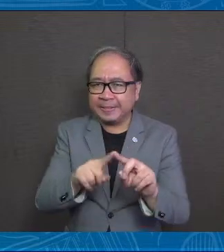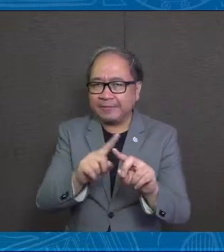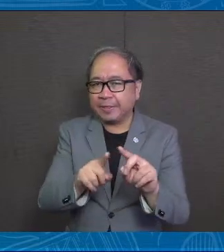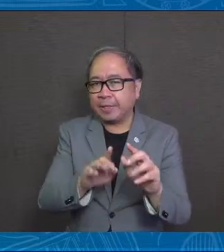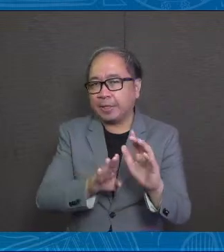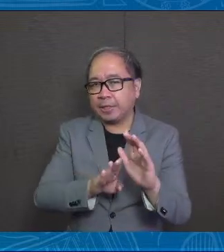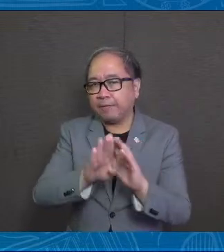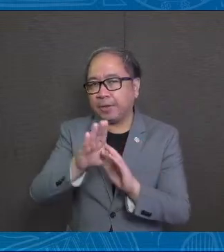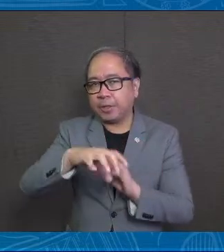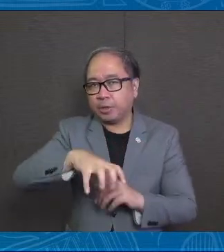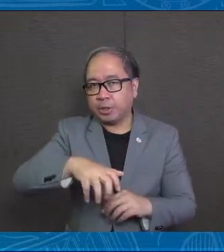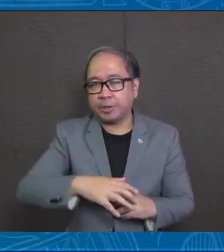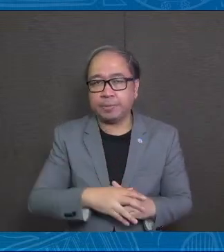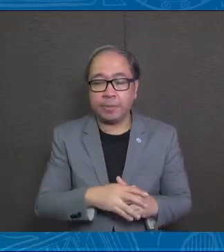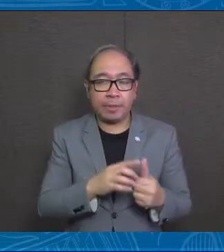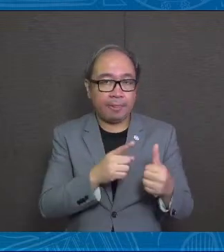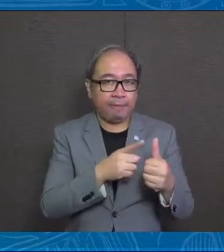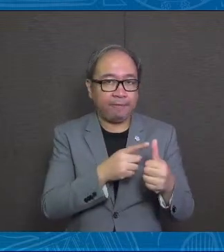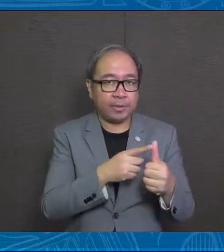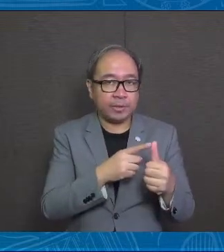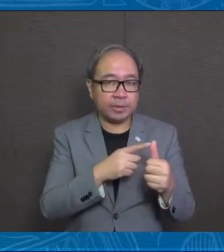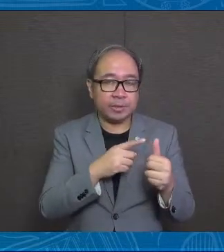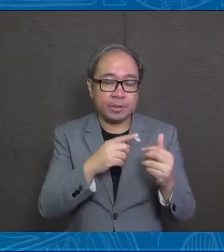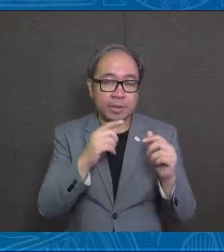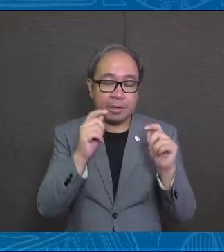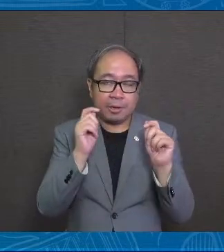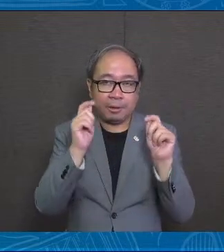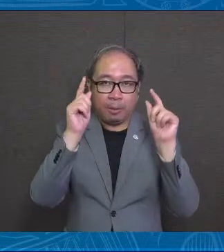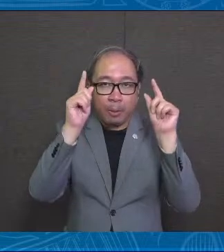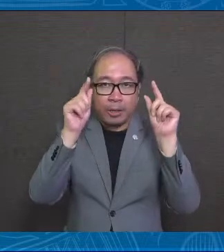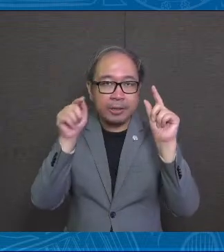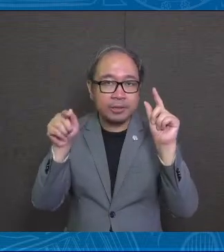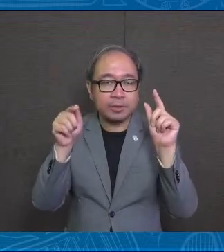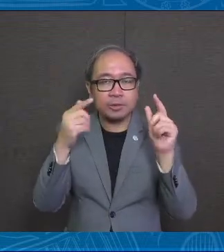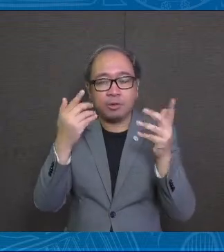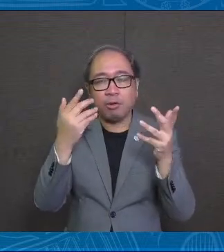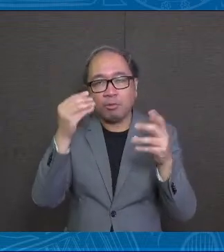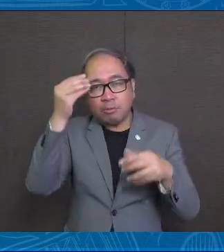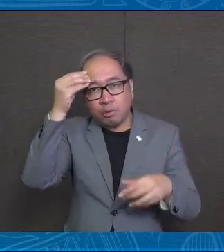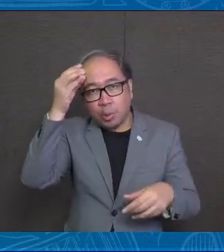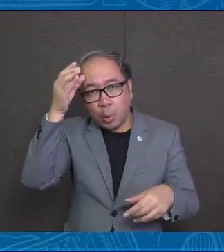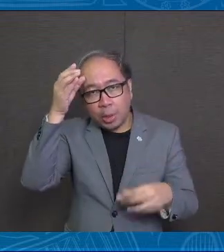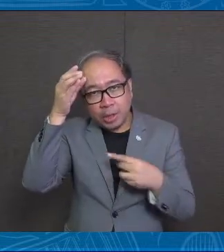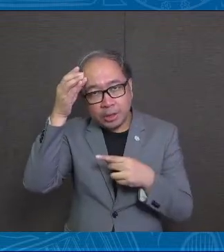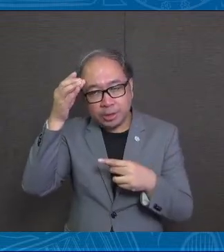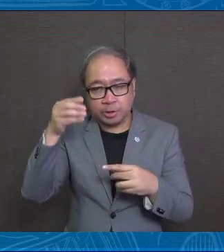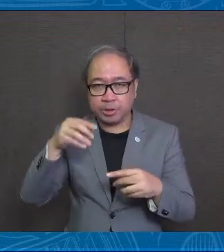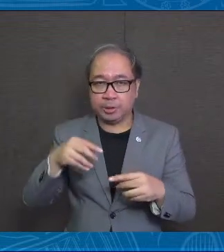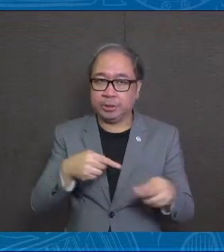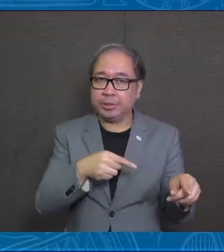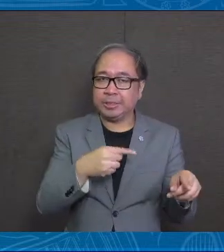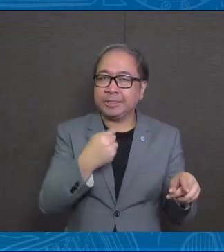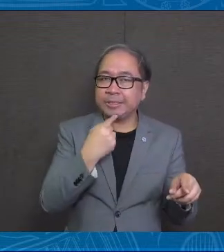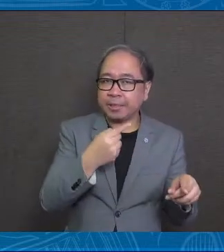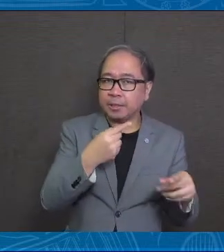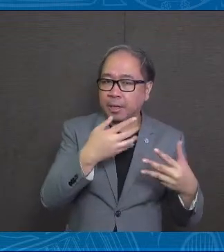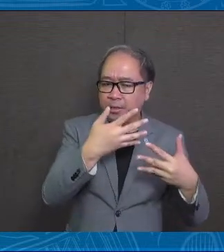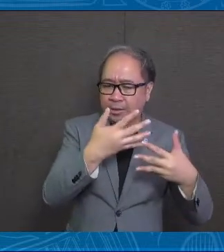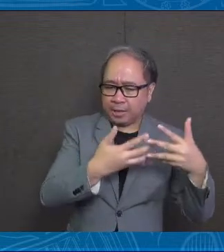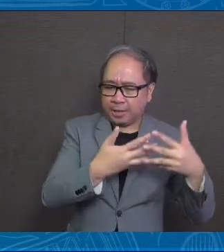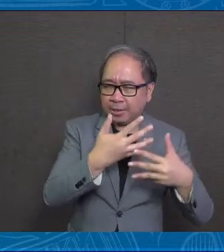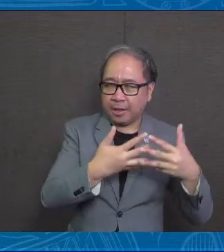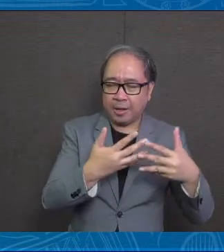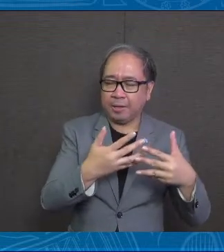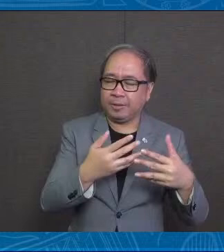the first one is awareness, right, and knowledge and the analytics. Lee, you mentioned data. That's super important. There's